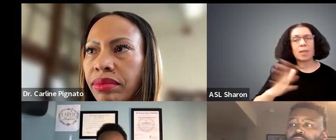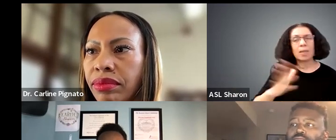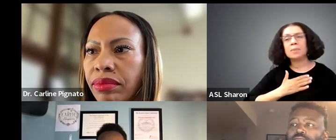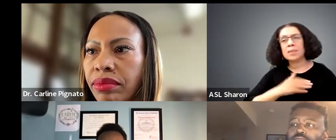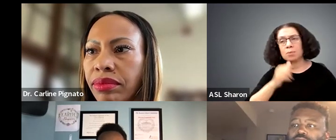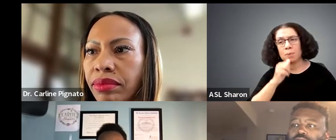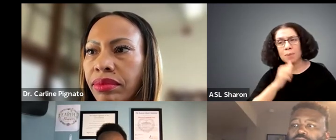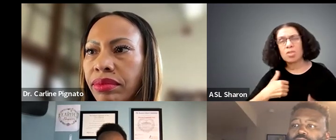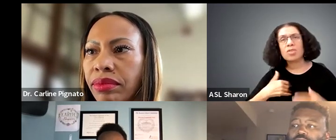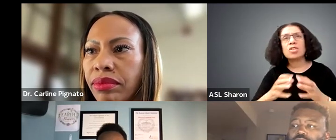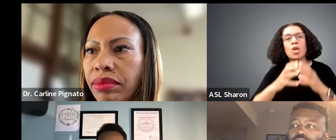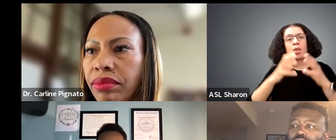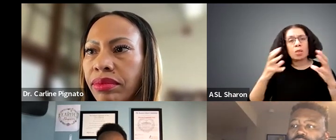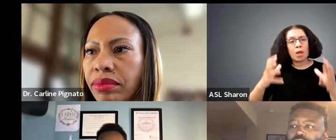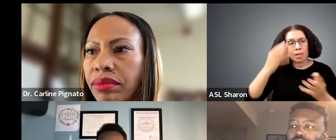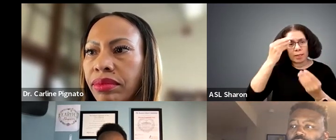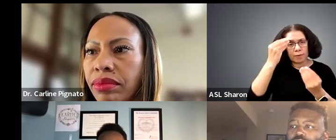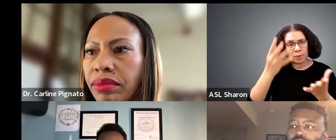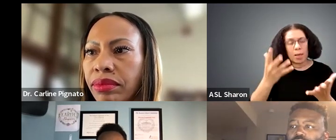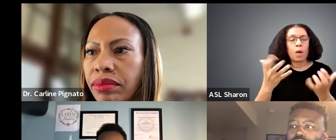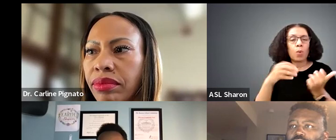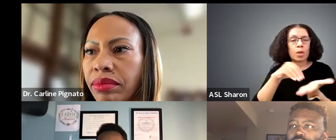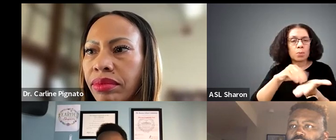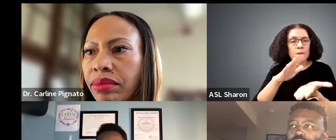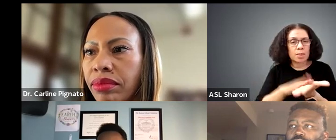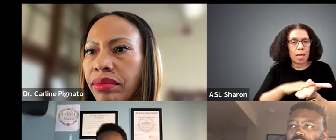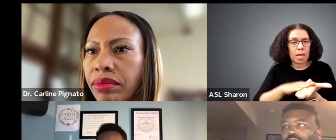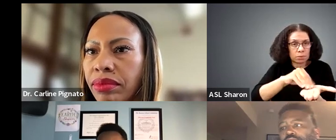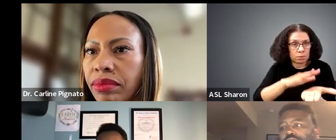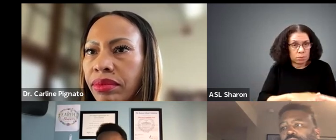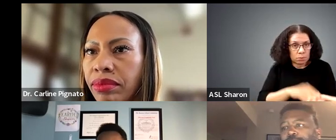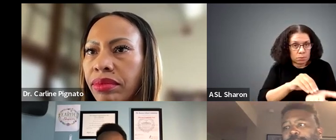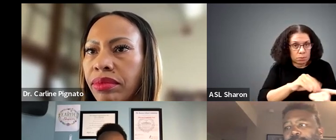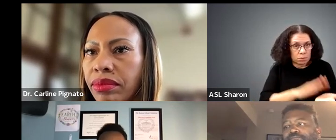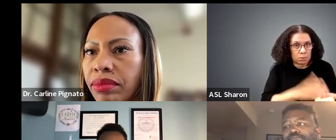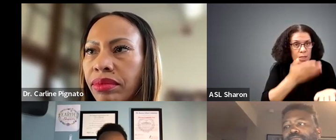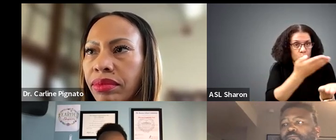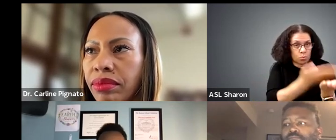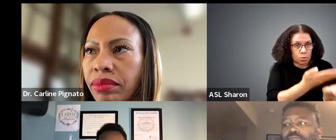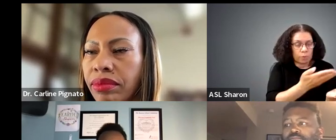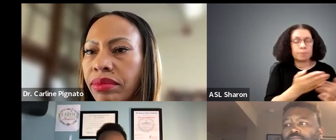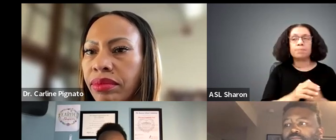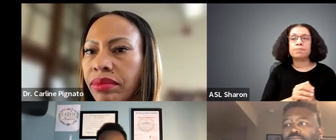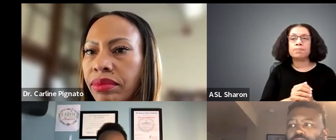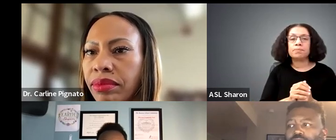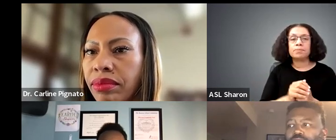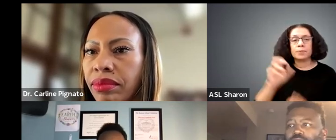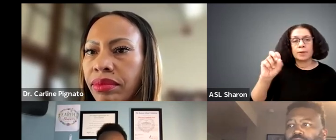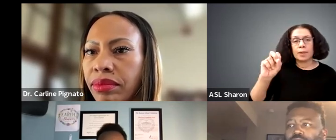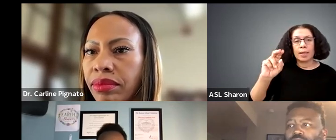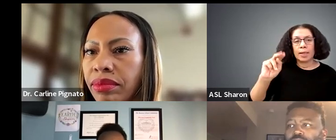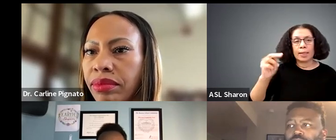information, but I wanted to make sure that this is on the record for us, should we need to check back. Okay, so on engagement, the